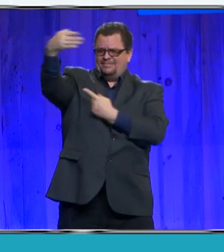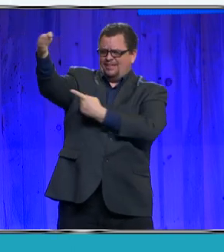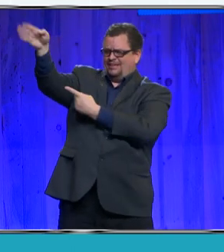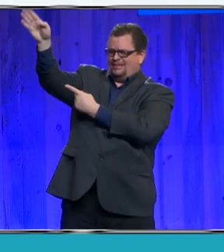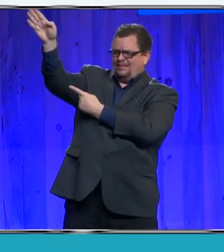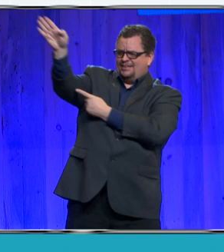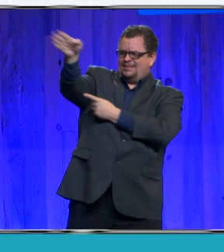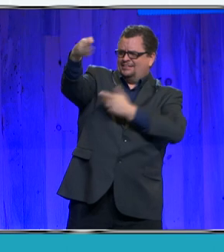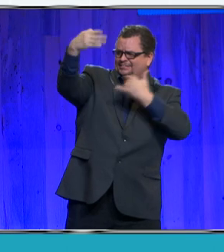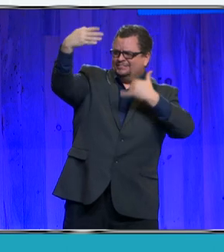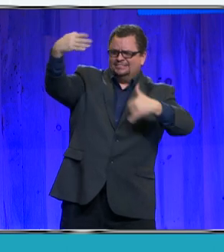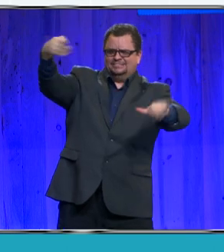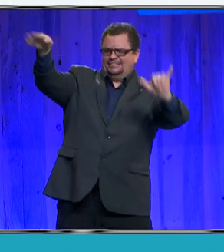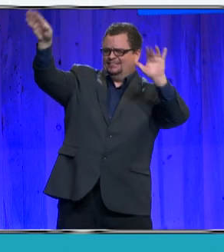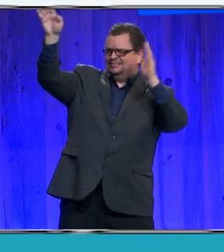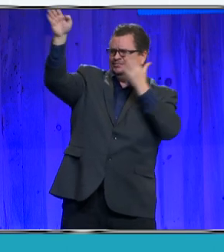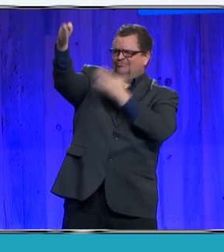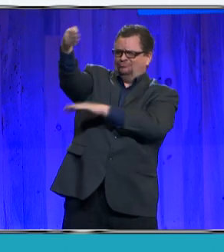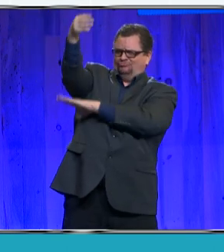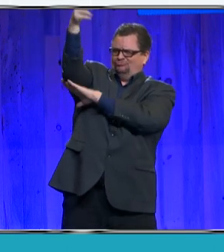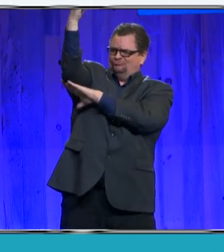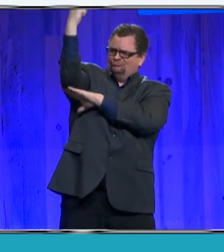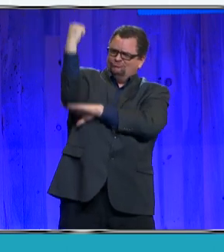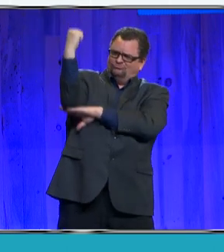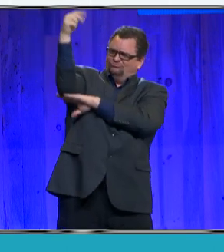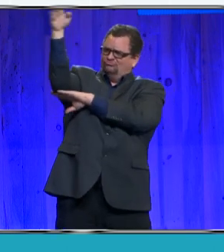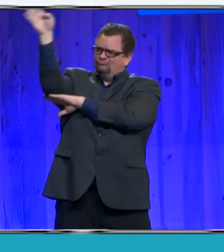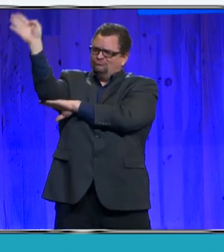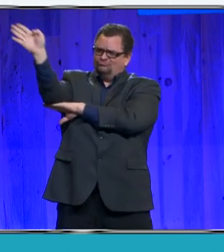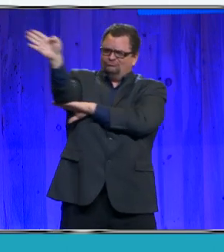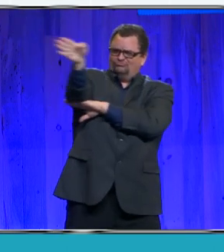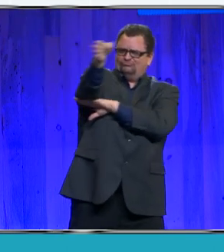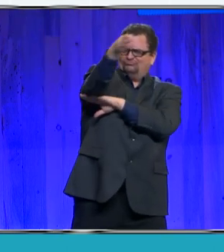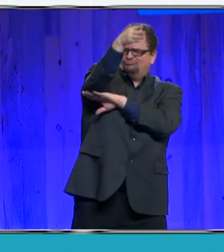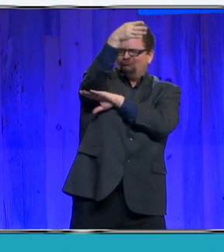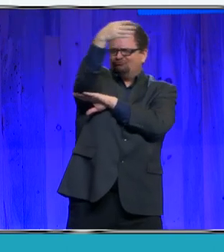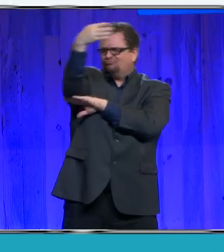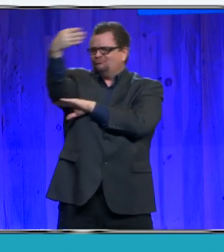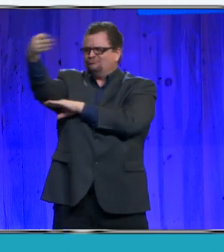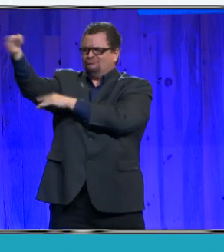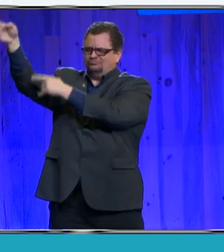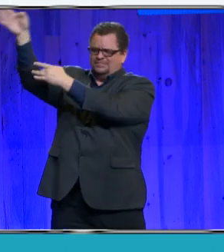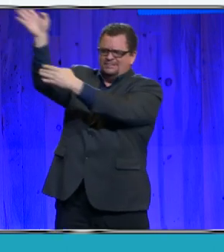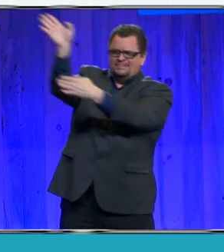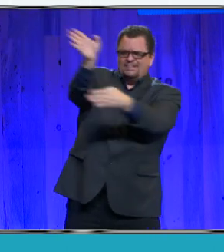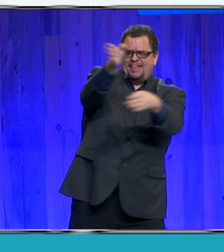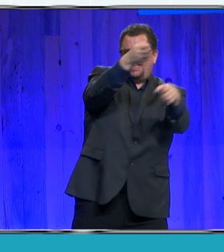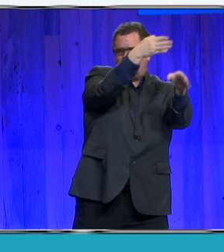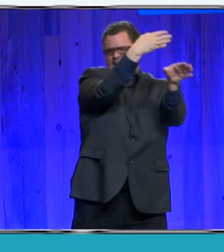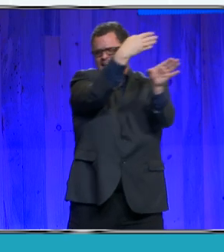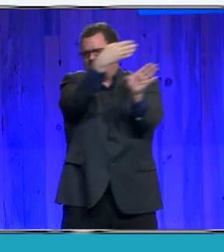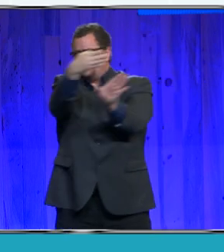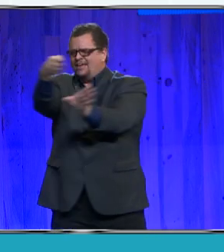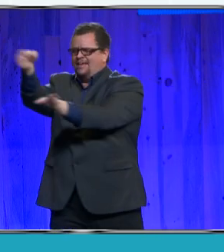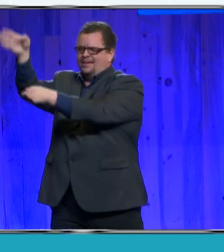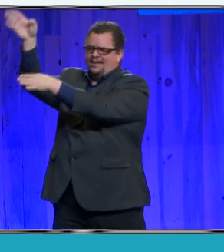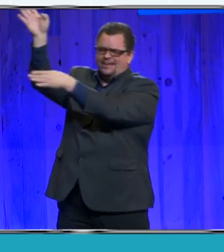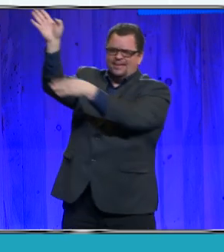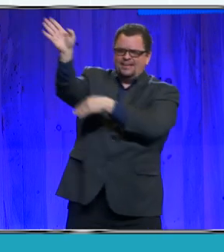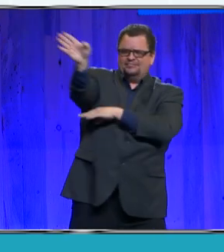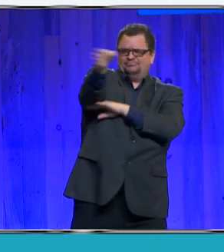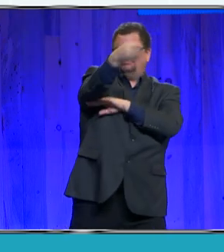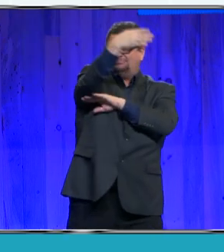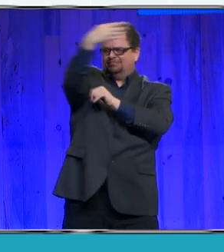was still there. Oh, say does that